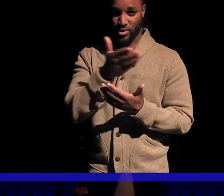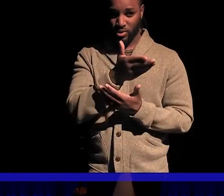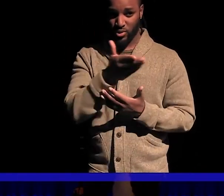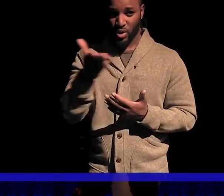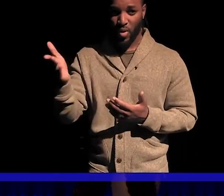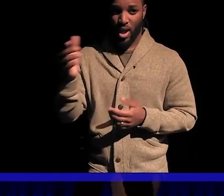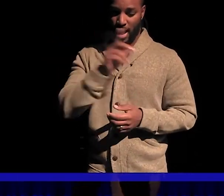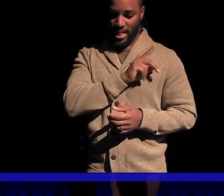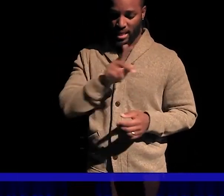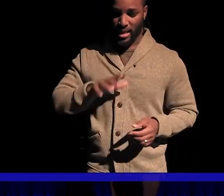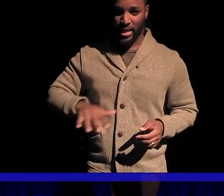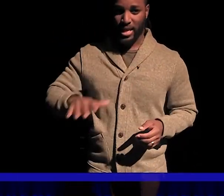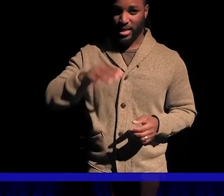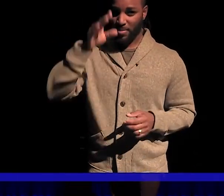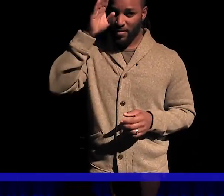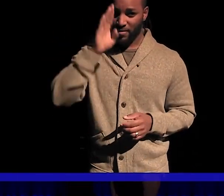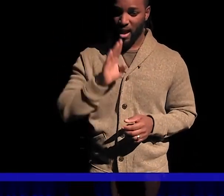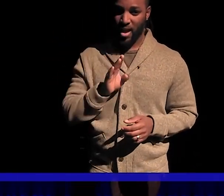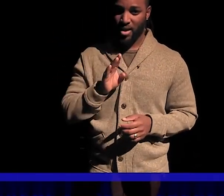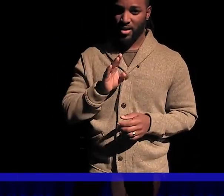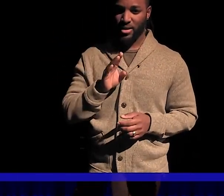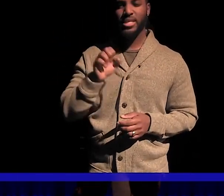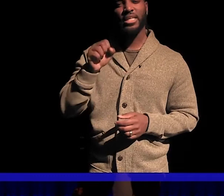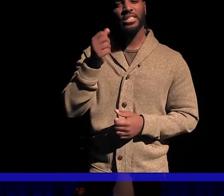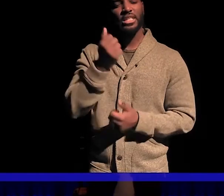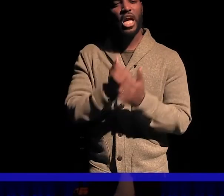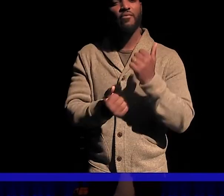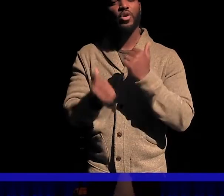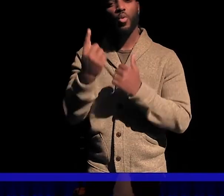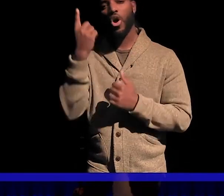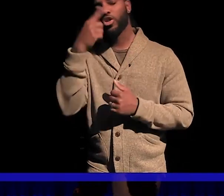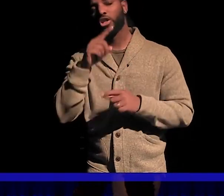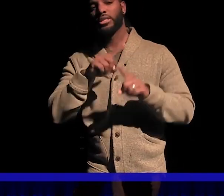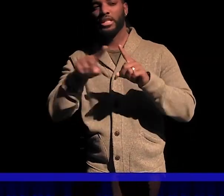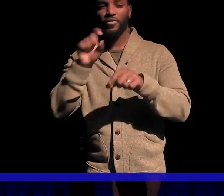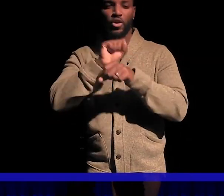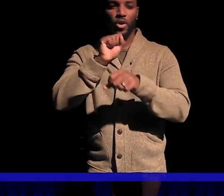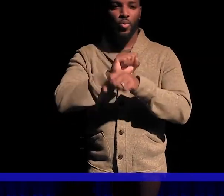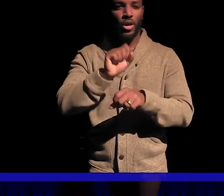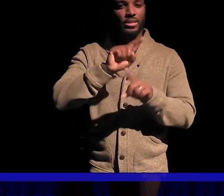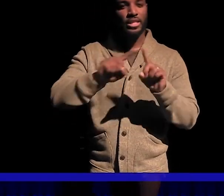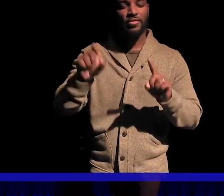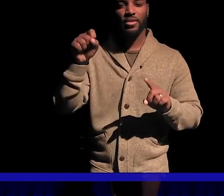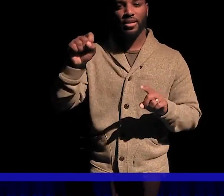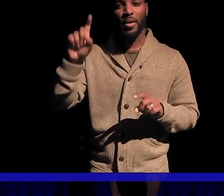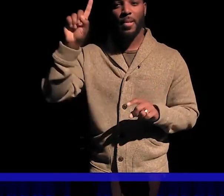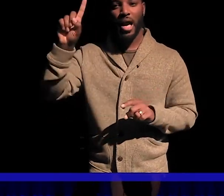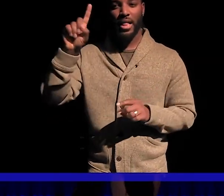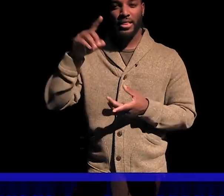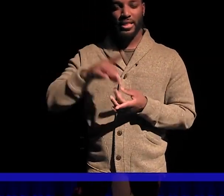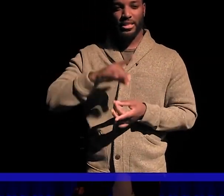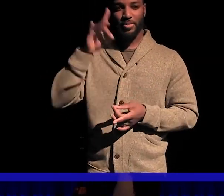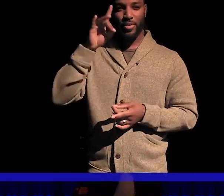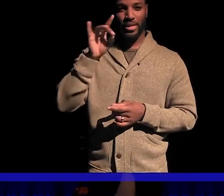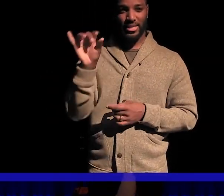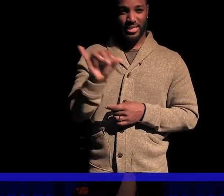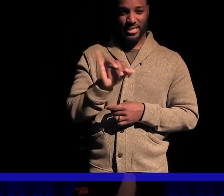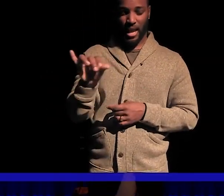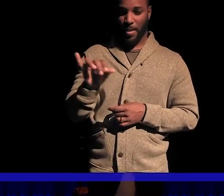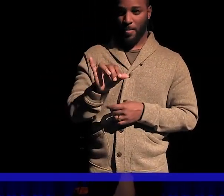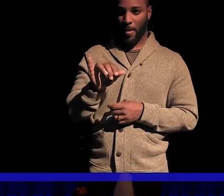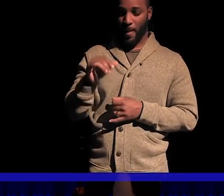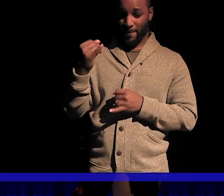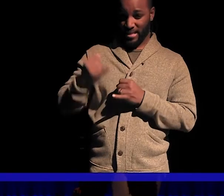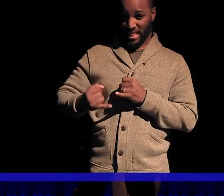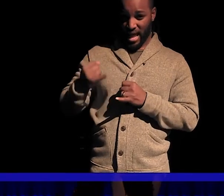of God. Their function is different, but the spirit is the same. And lastly,